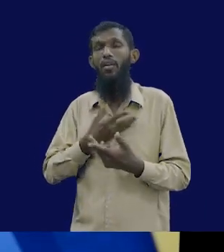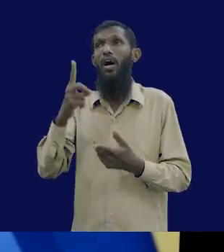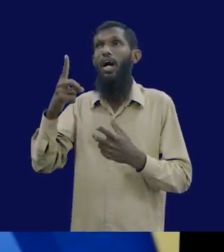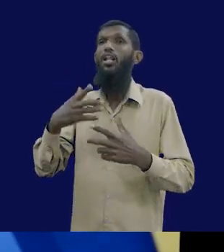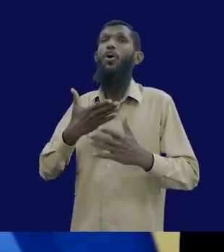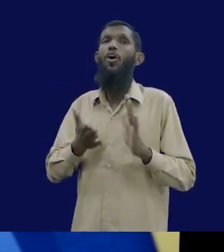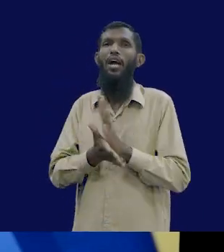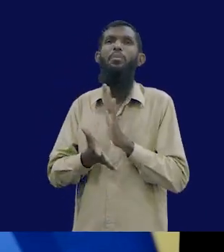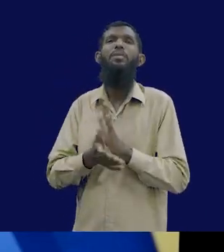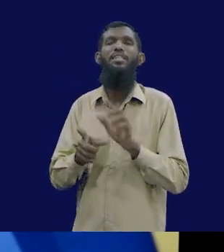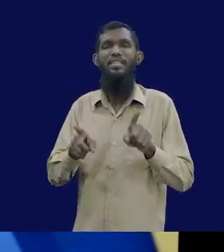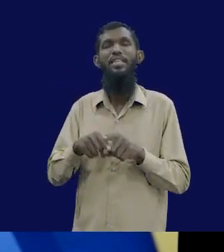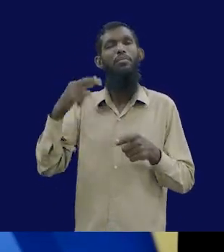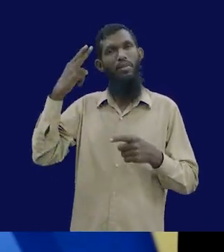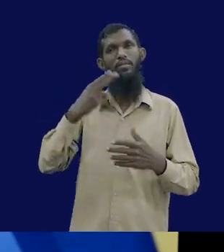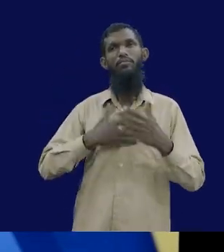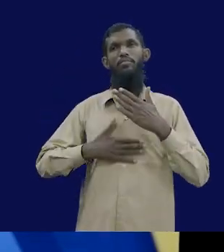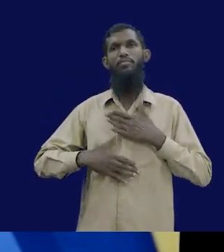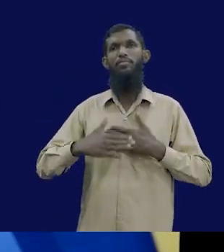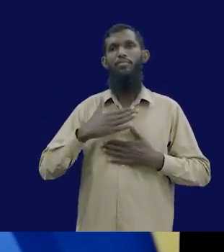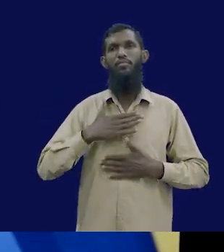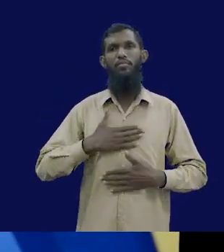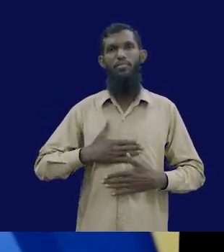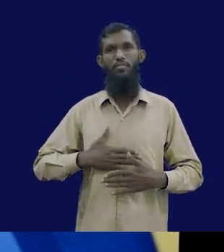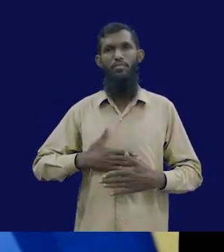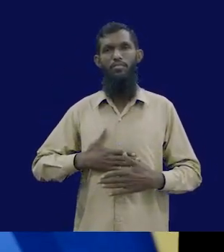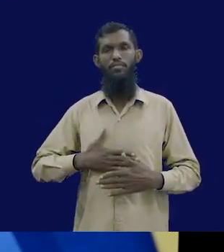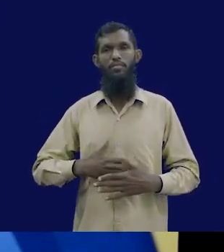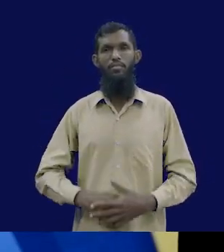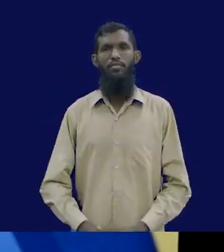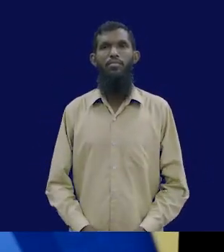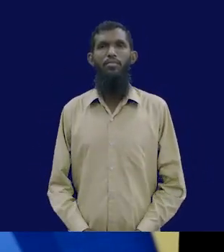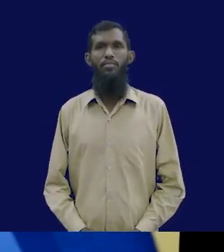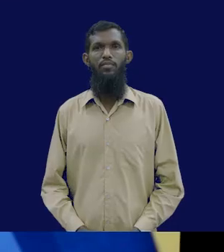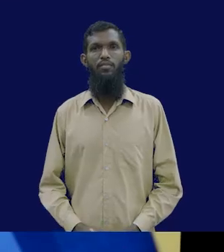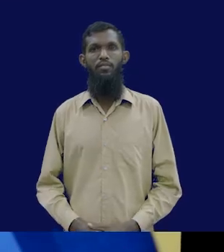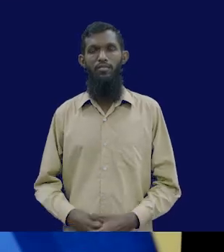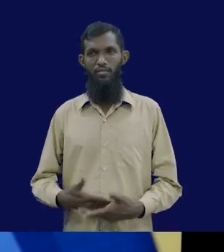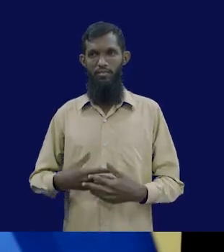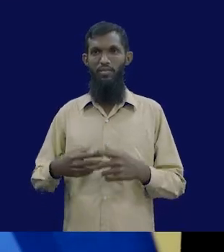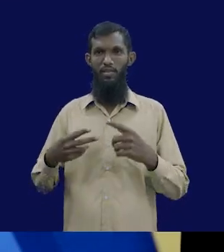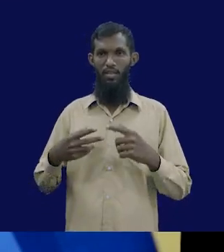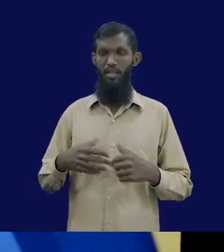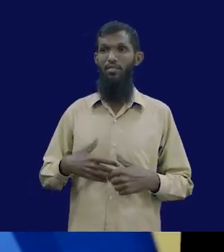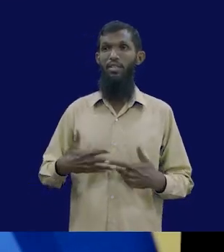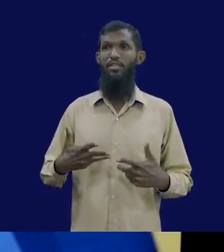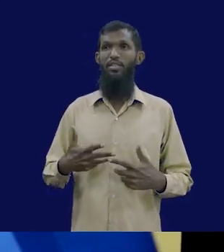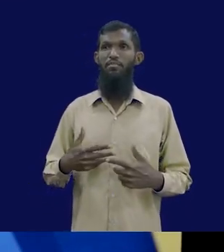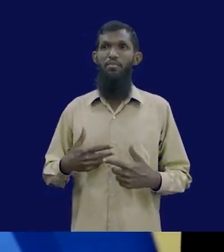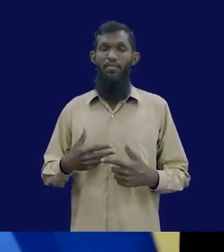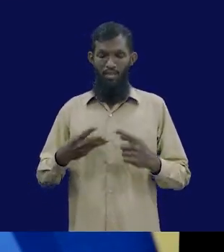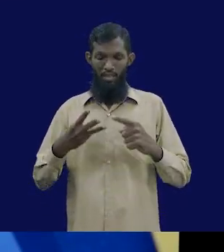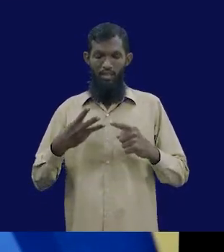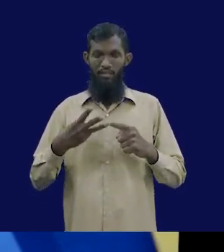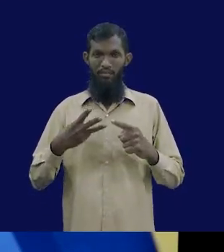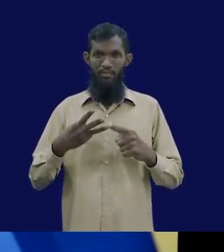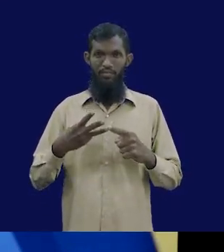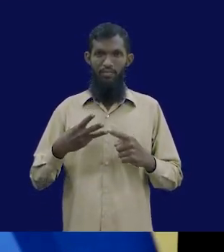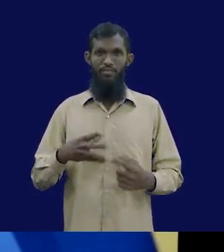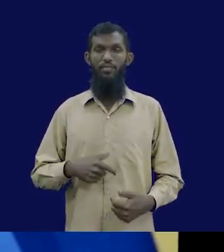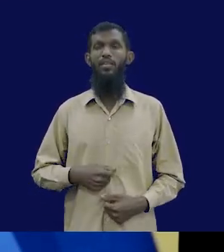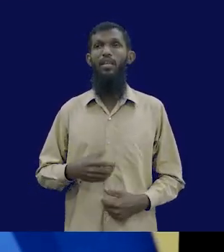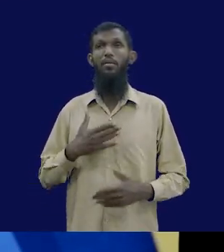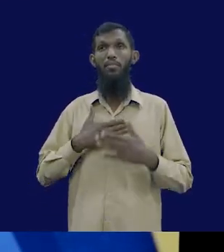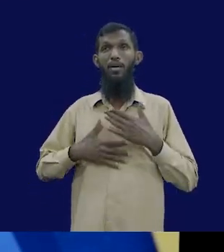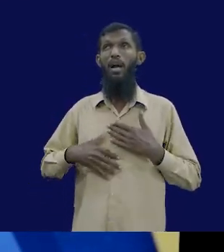seeking His pleasure and drawing closer to Him, not to display one's strength or resilience. And the third type